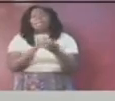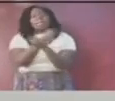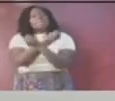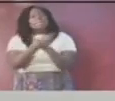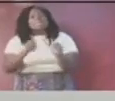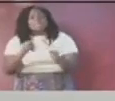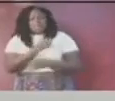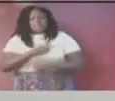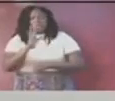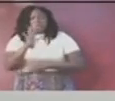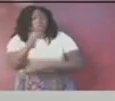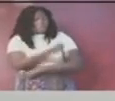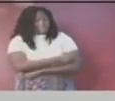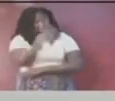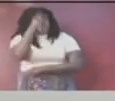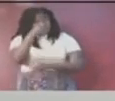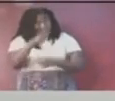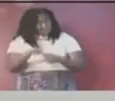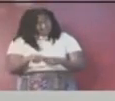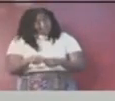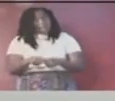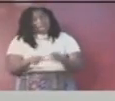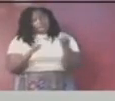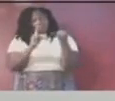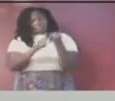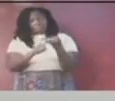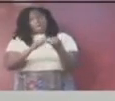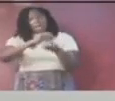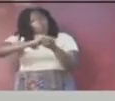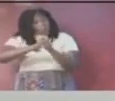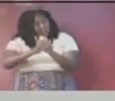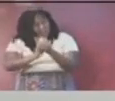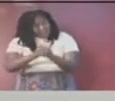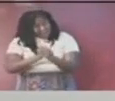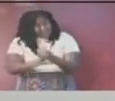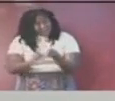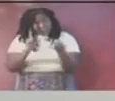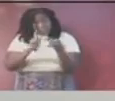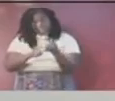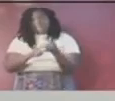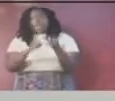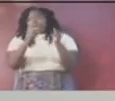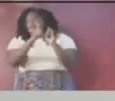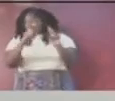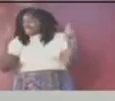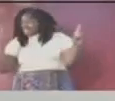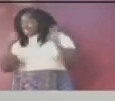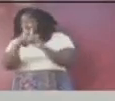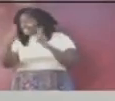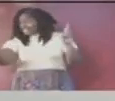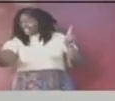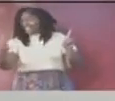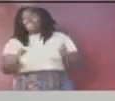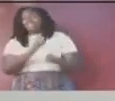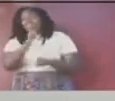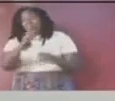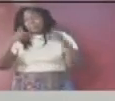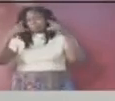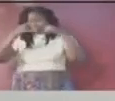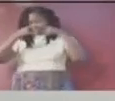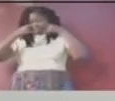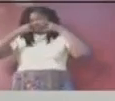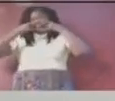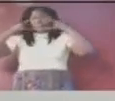And please remember the three W's. Wash your hands, watch your distance, and of course, wear your